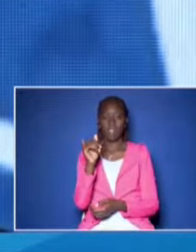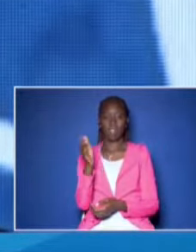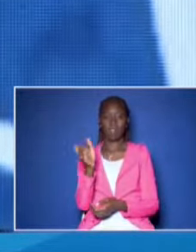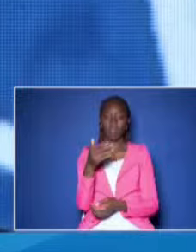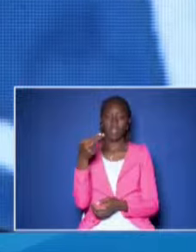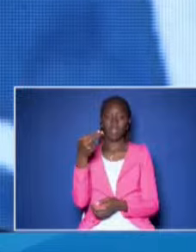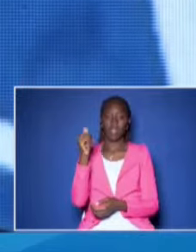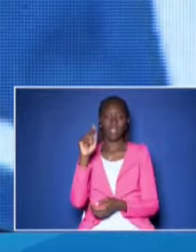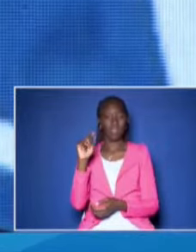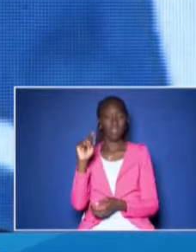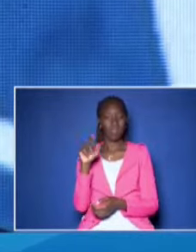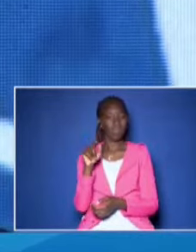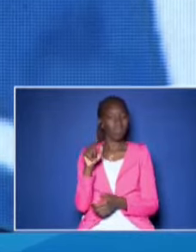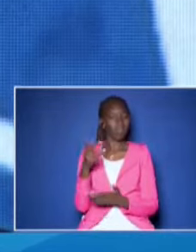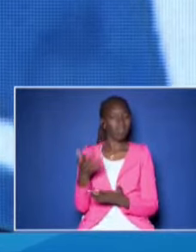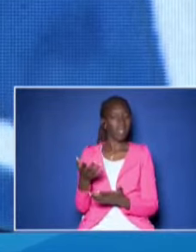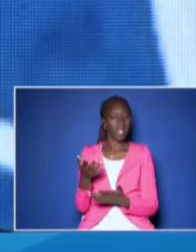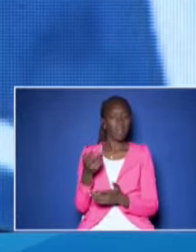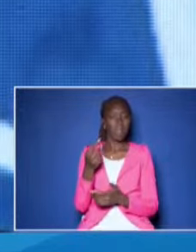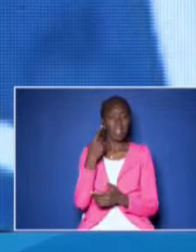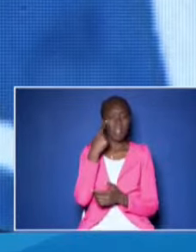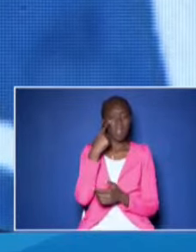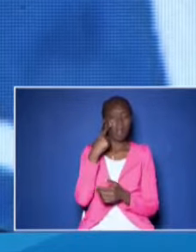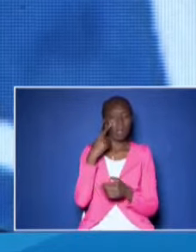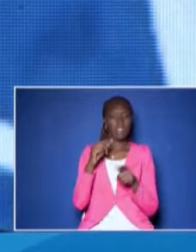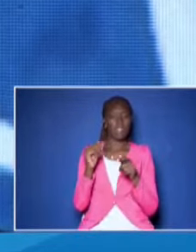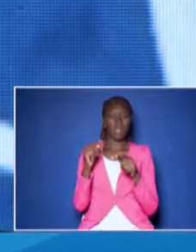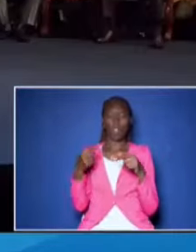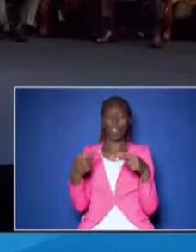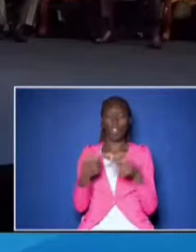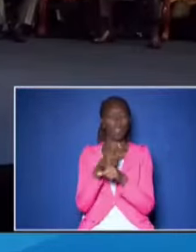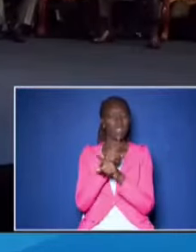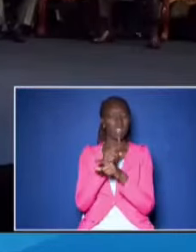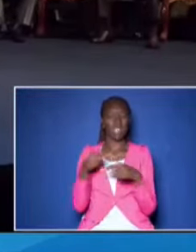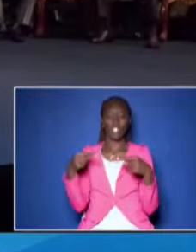I found some contradictions in the